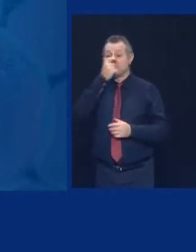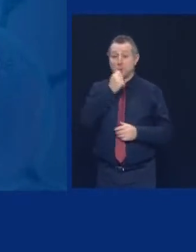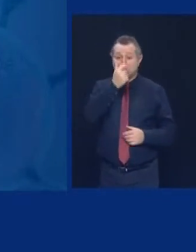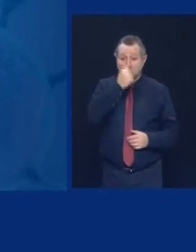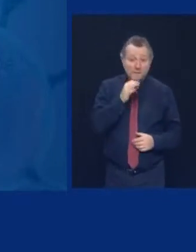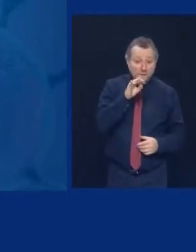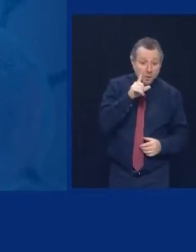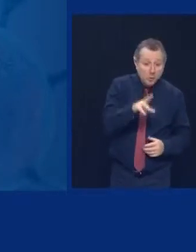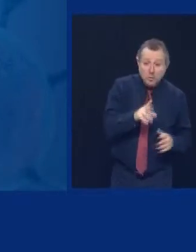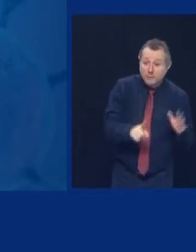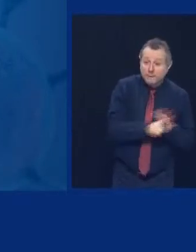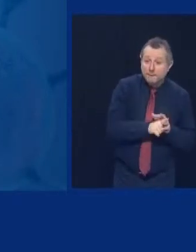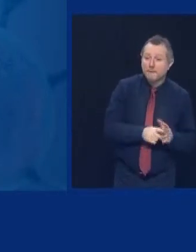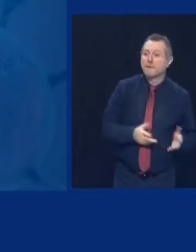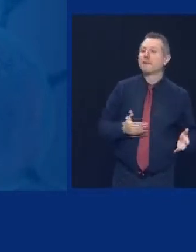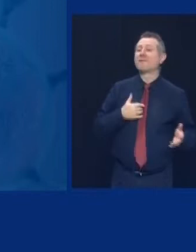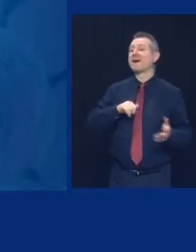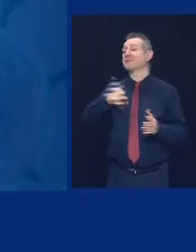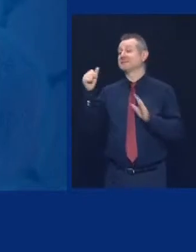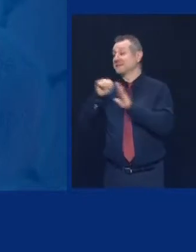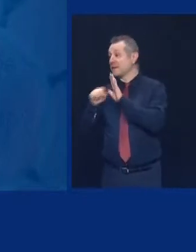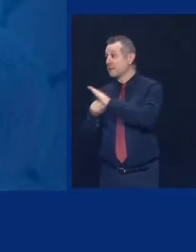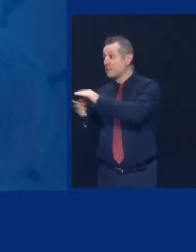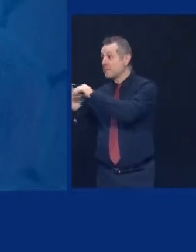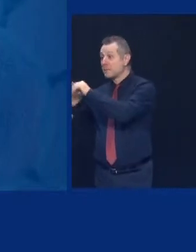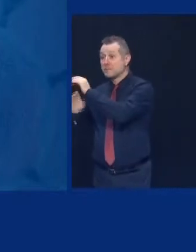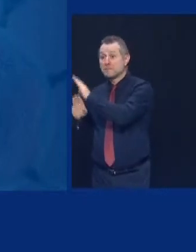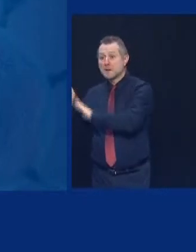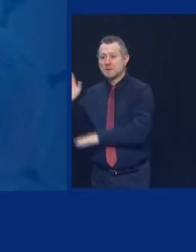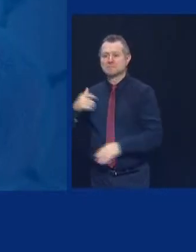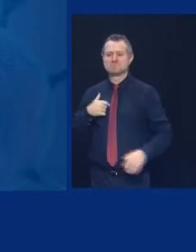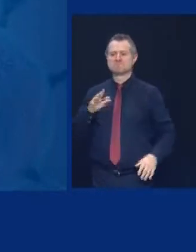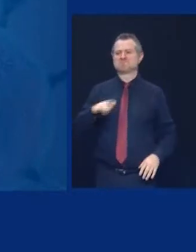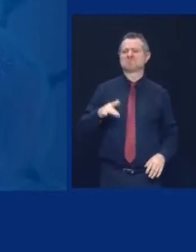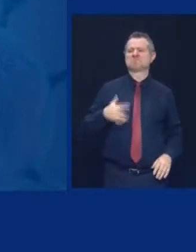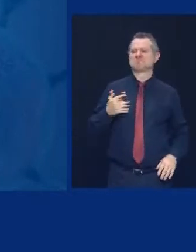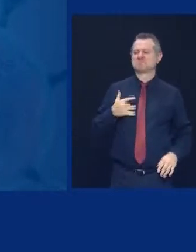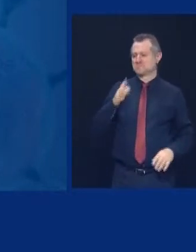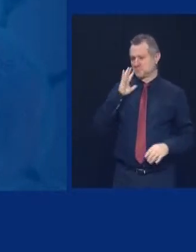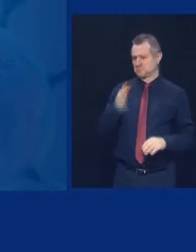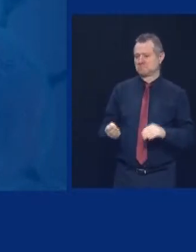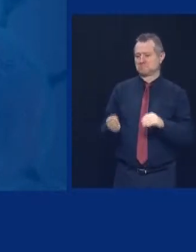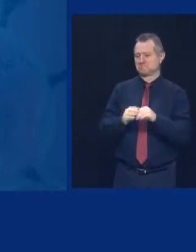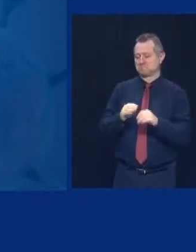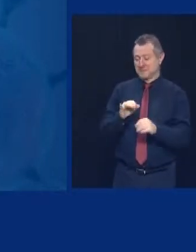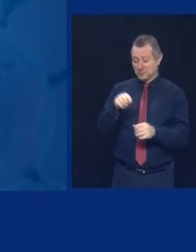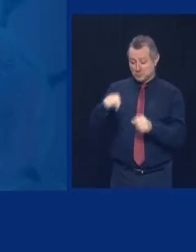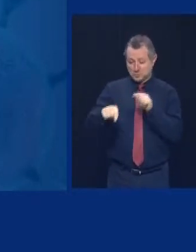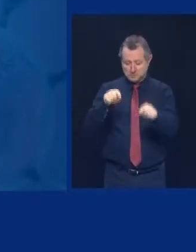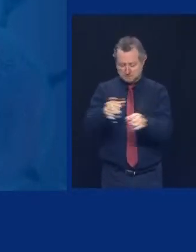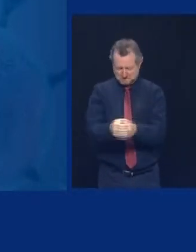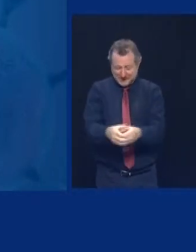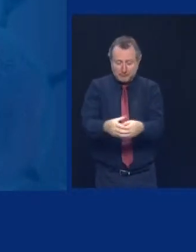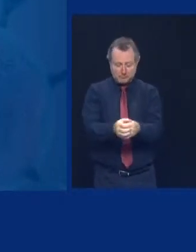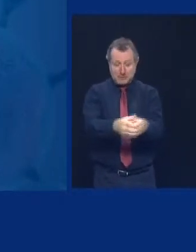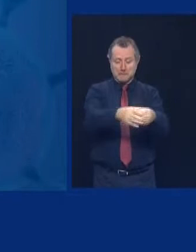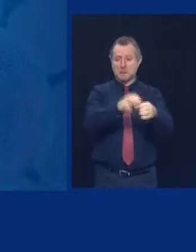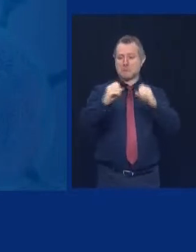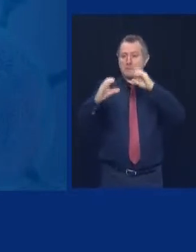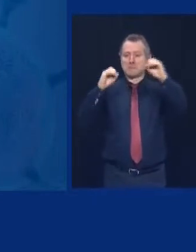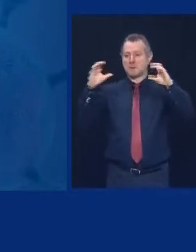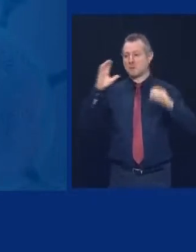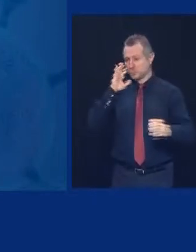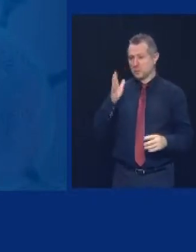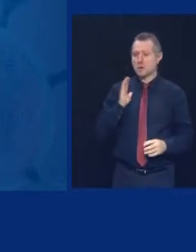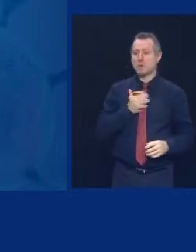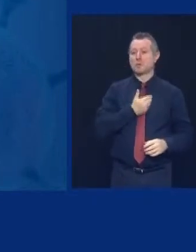I think you're going to see more microclusters in New York. You're going to see a higher rate in New York.